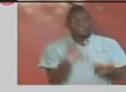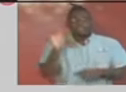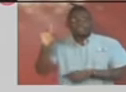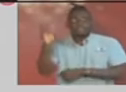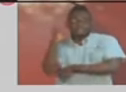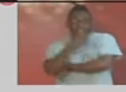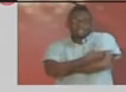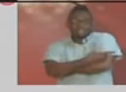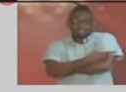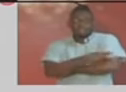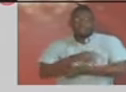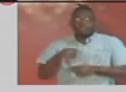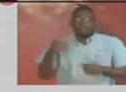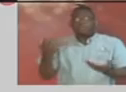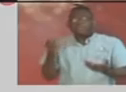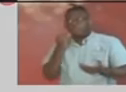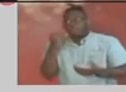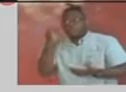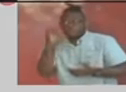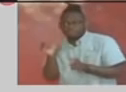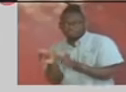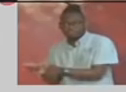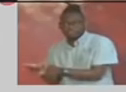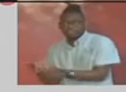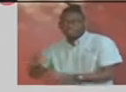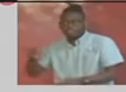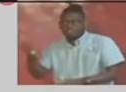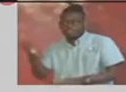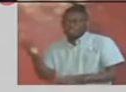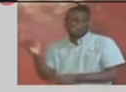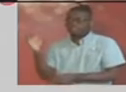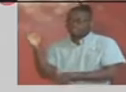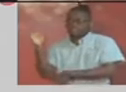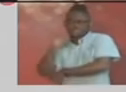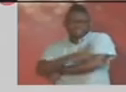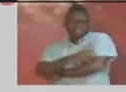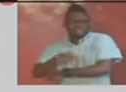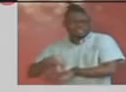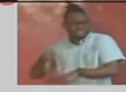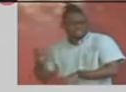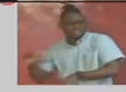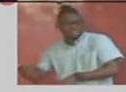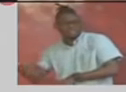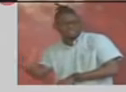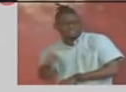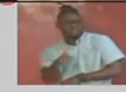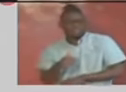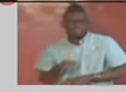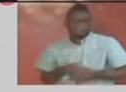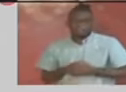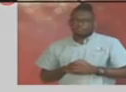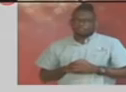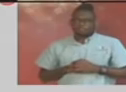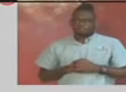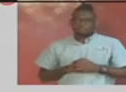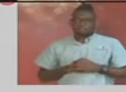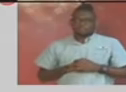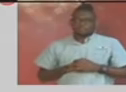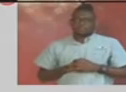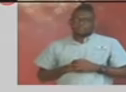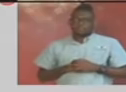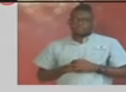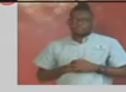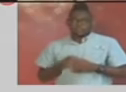for additional 7 days. So there's a state quarantine period for 7 days and a home quarantine period, the exception being those coming directly from UK